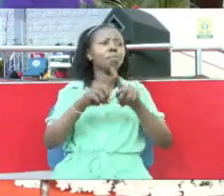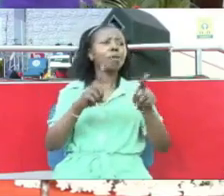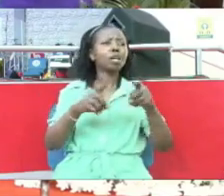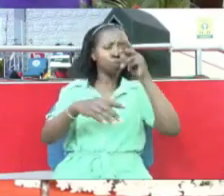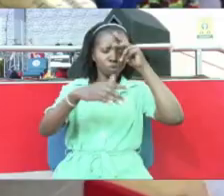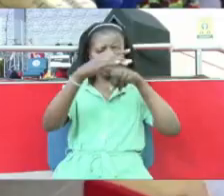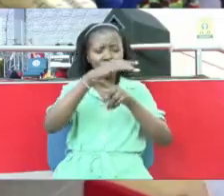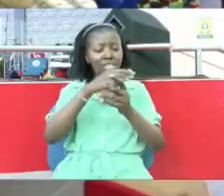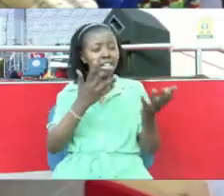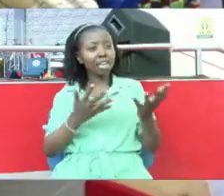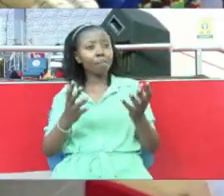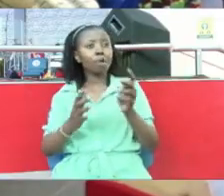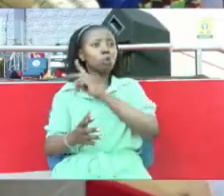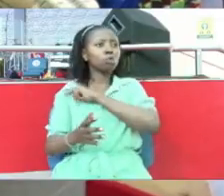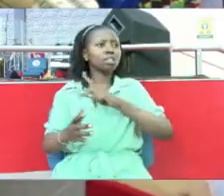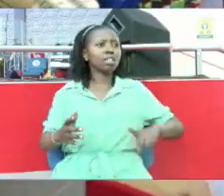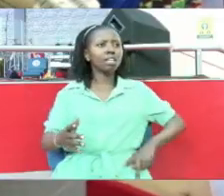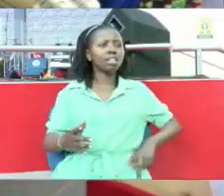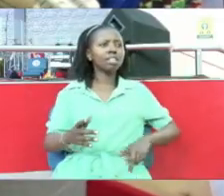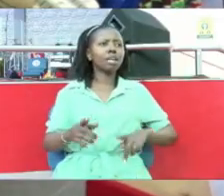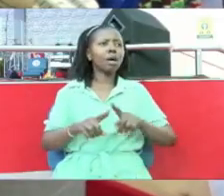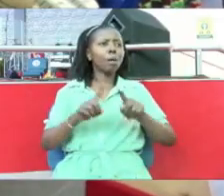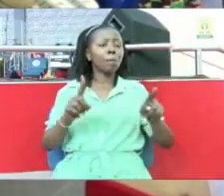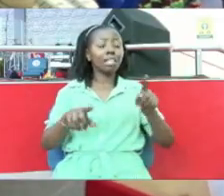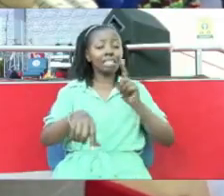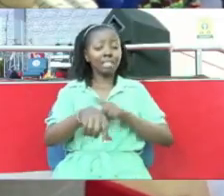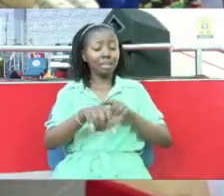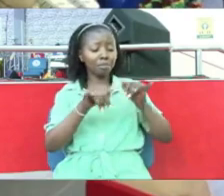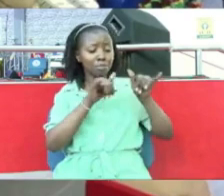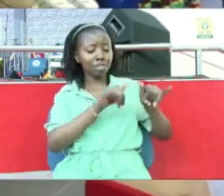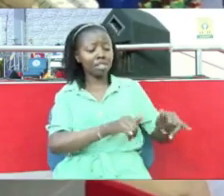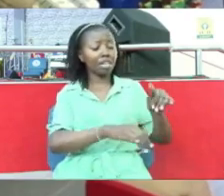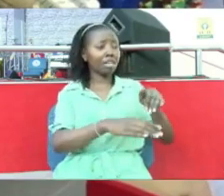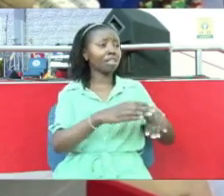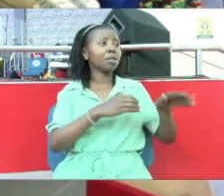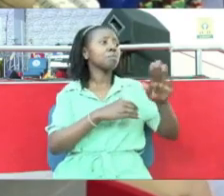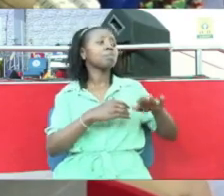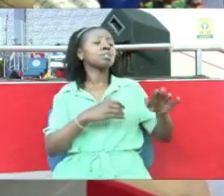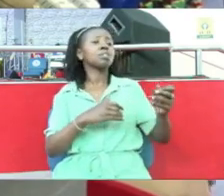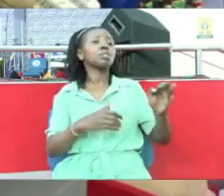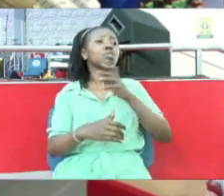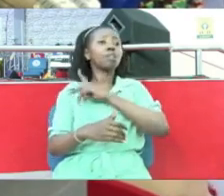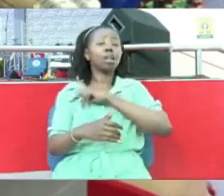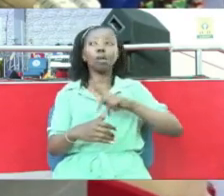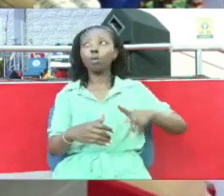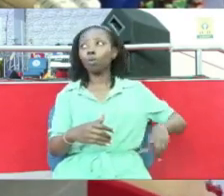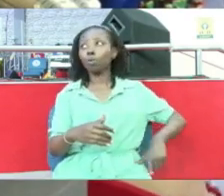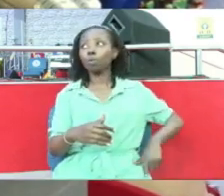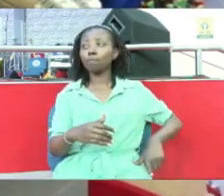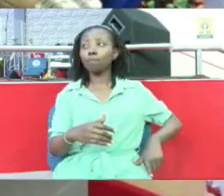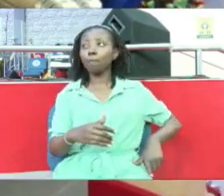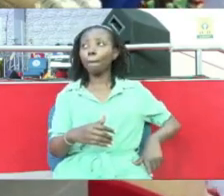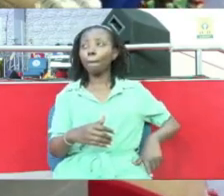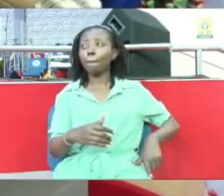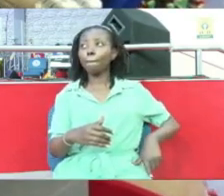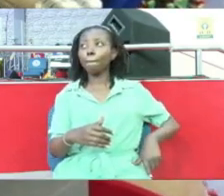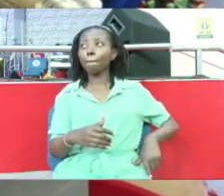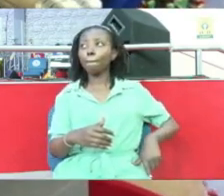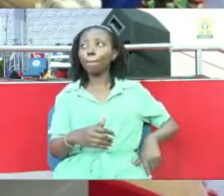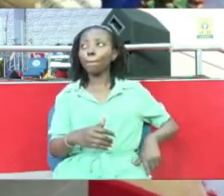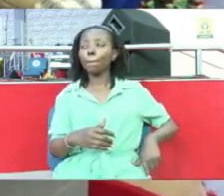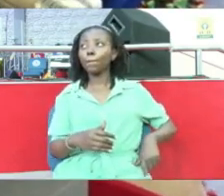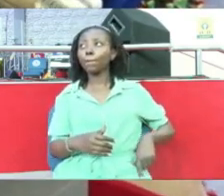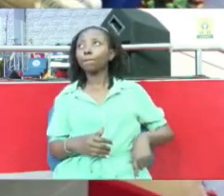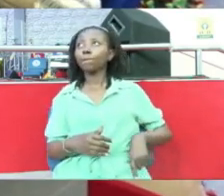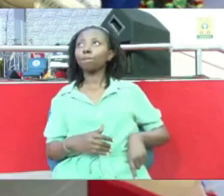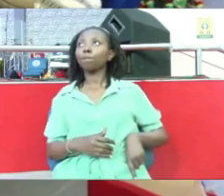everything. But as soon as he lingered in the presence of God, kutoka sura ya kwanza mpaka sura ya tano, alikuwa anatoa